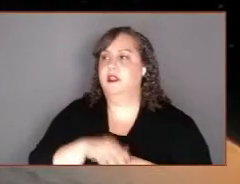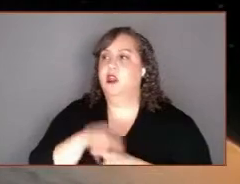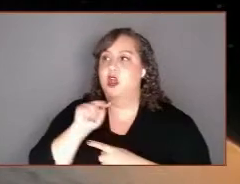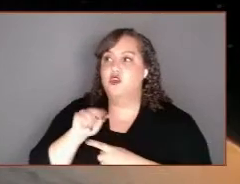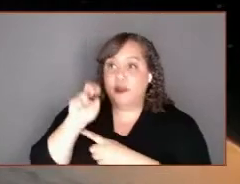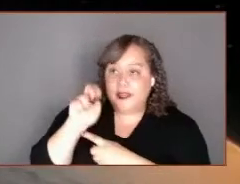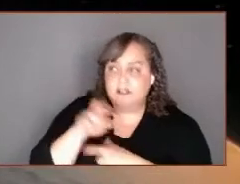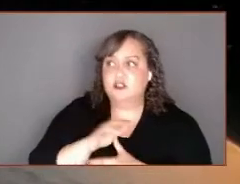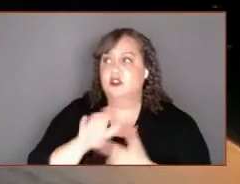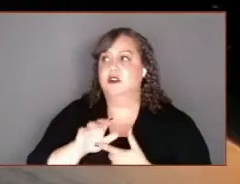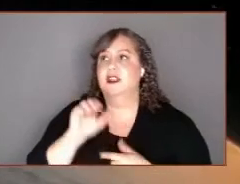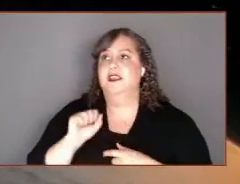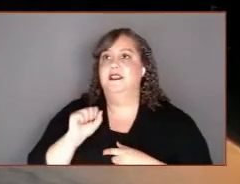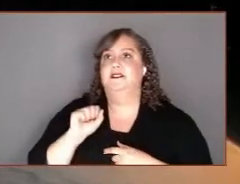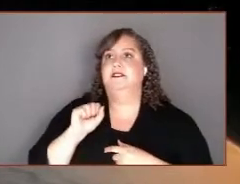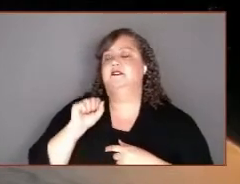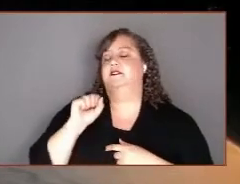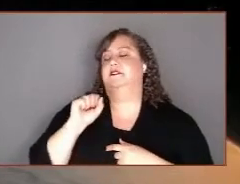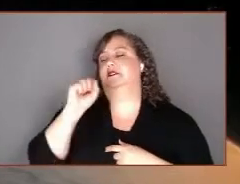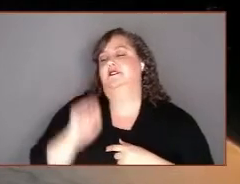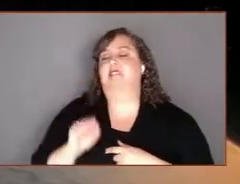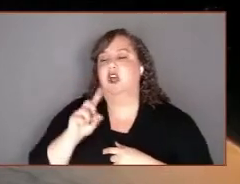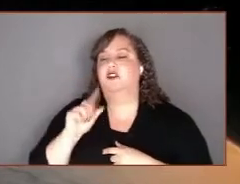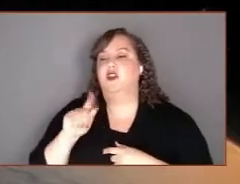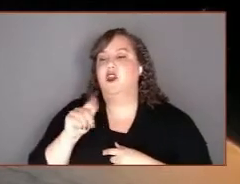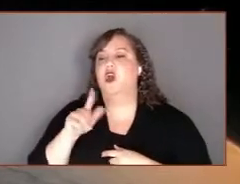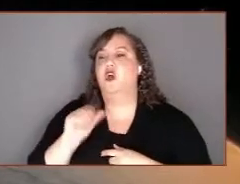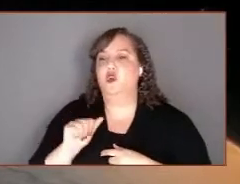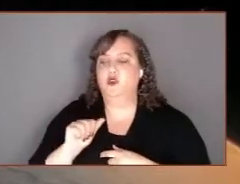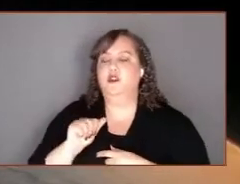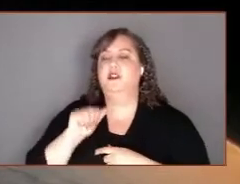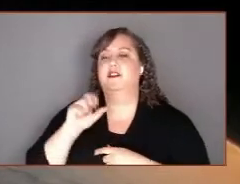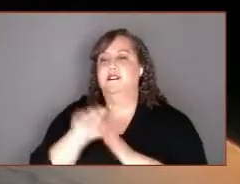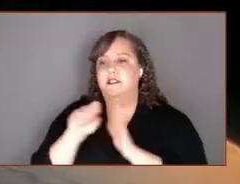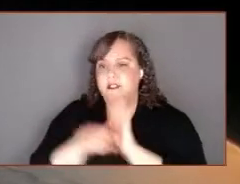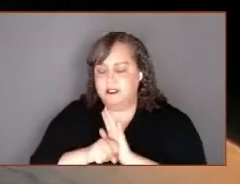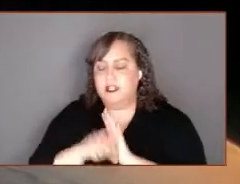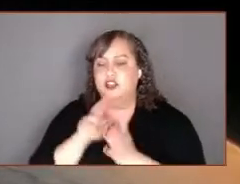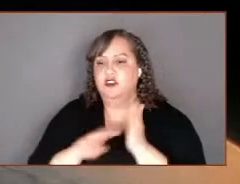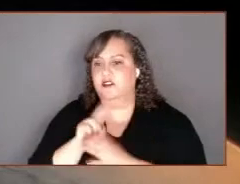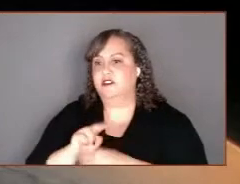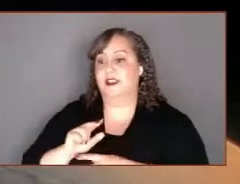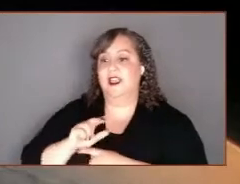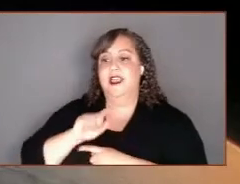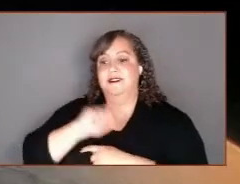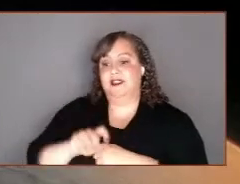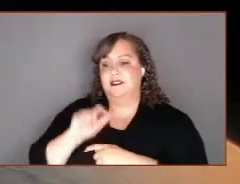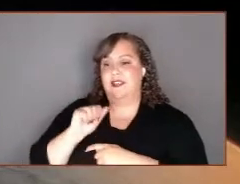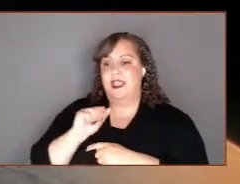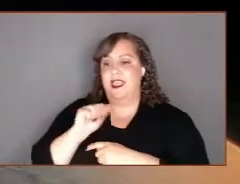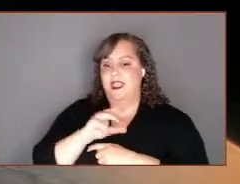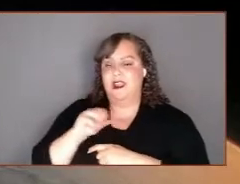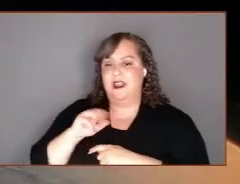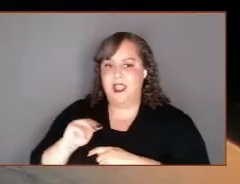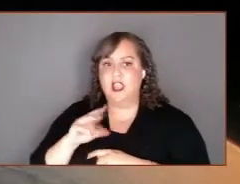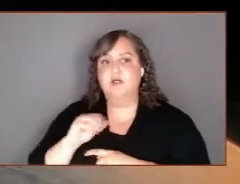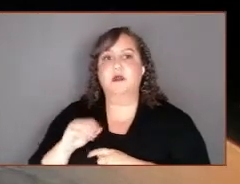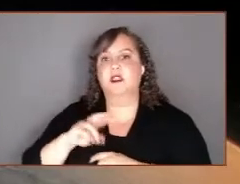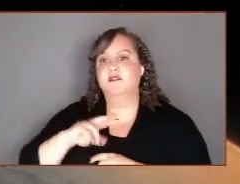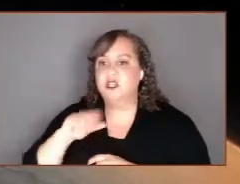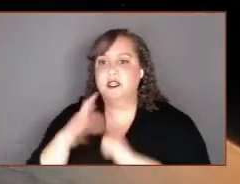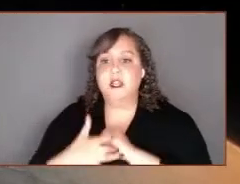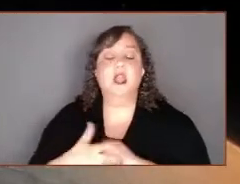State University, Texas A&M, and Virginia Tech. Great. Awesome. Well, congratulations to all those universities for making it out here